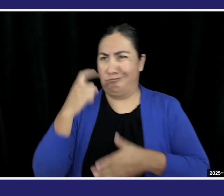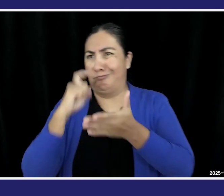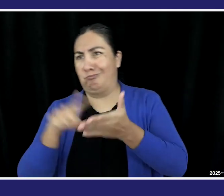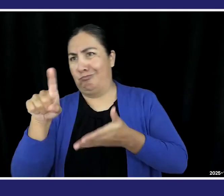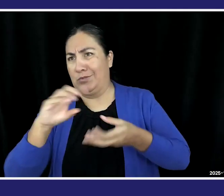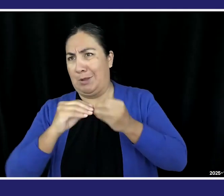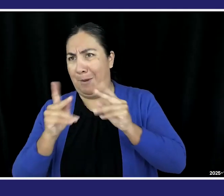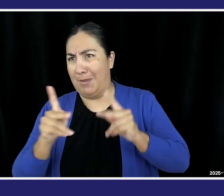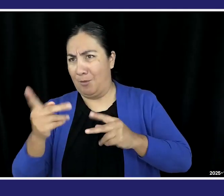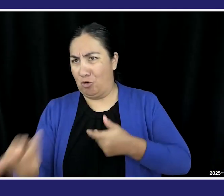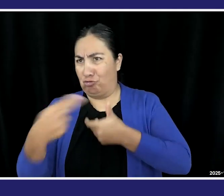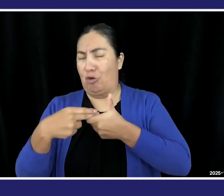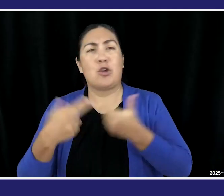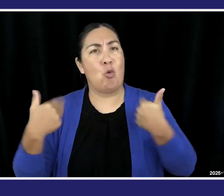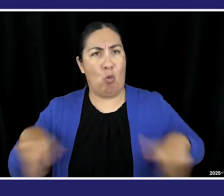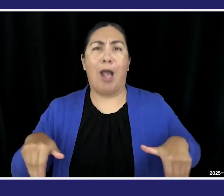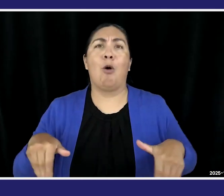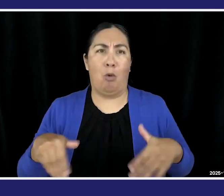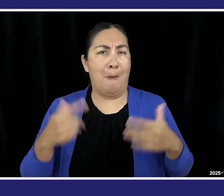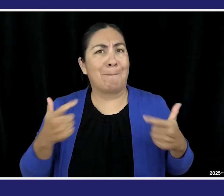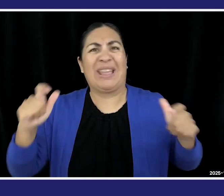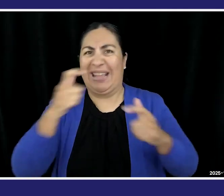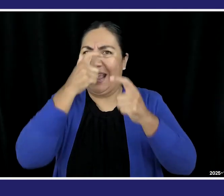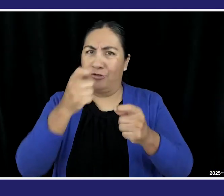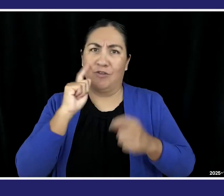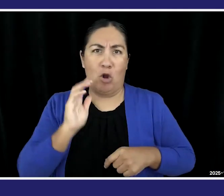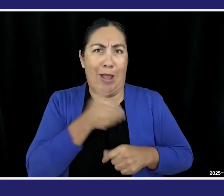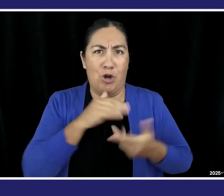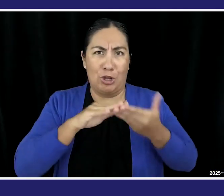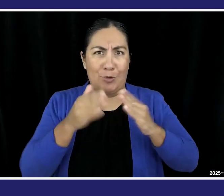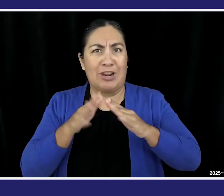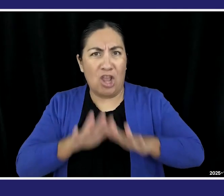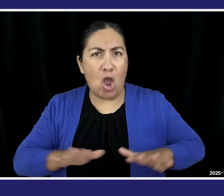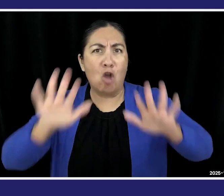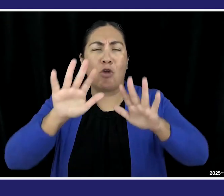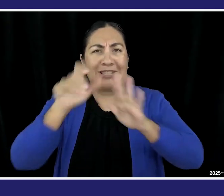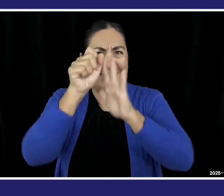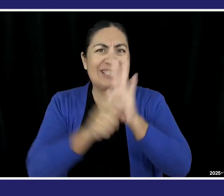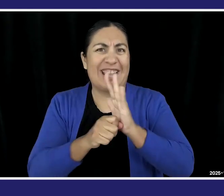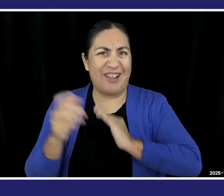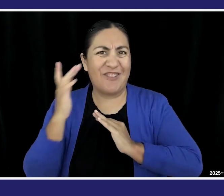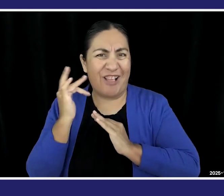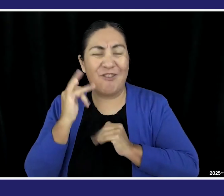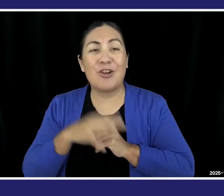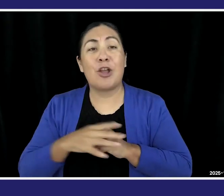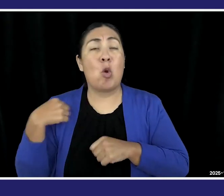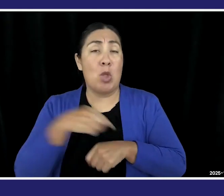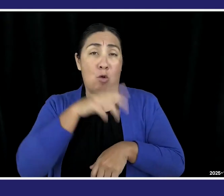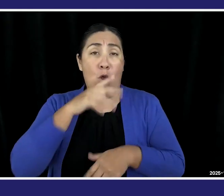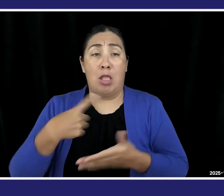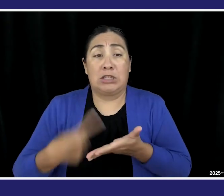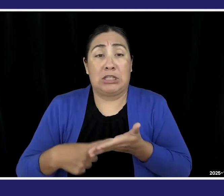great interest for our community across the state. We're going to talk a little more about funding